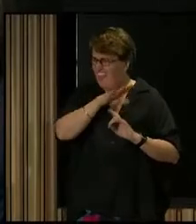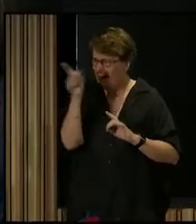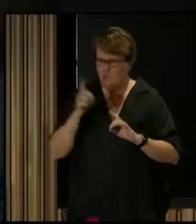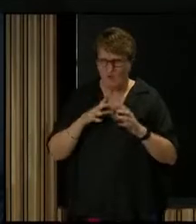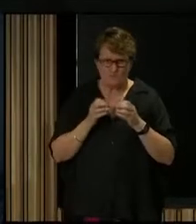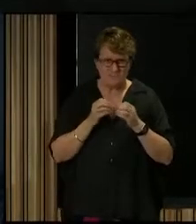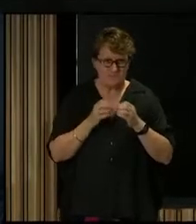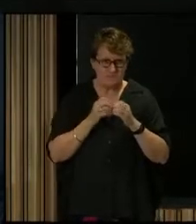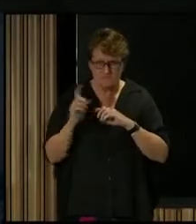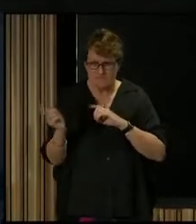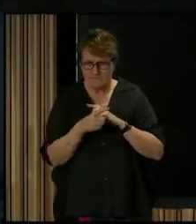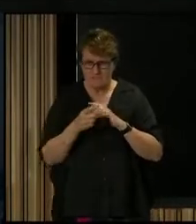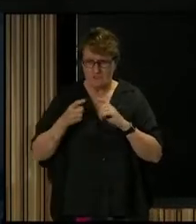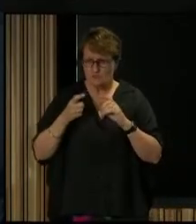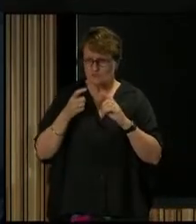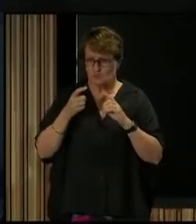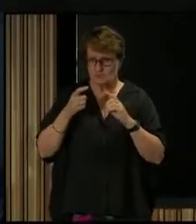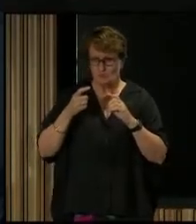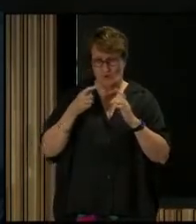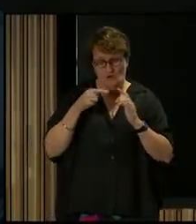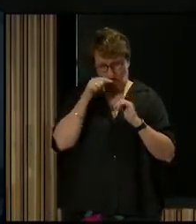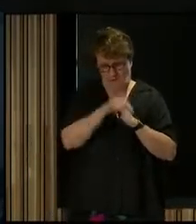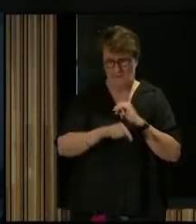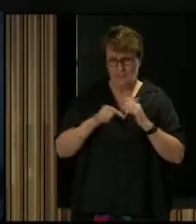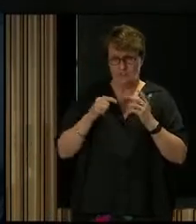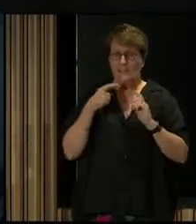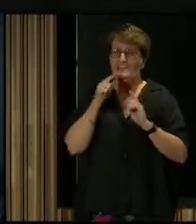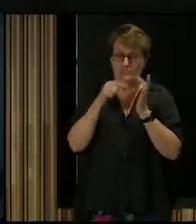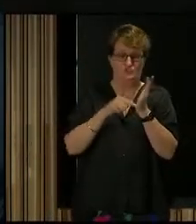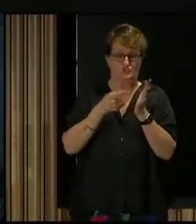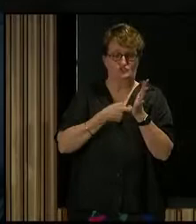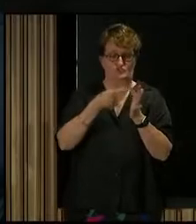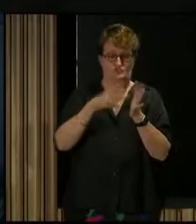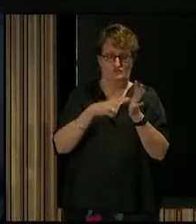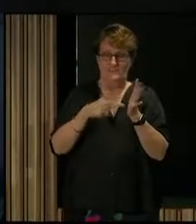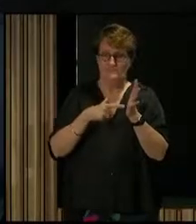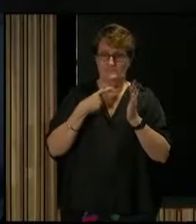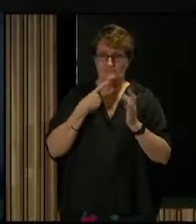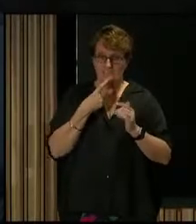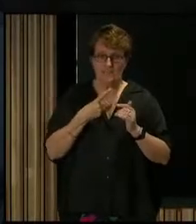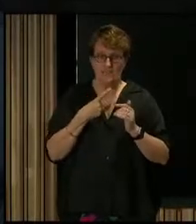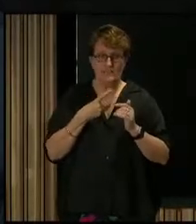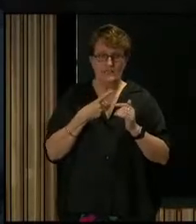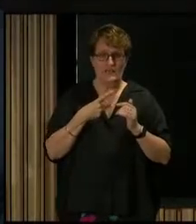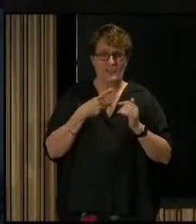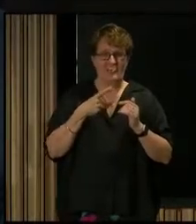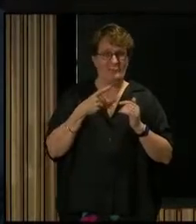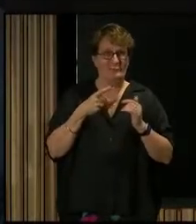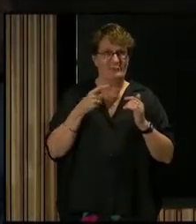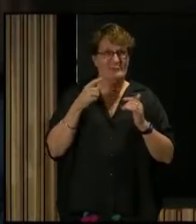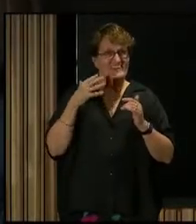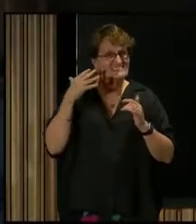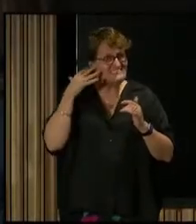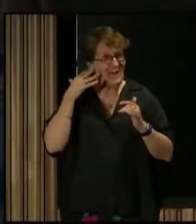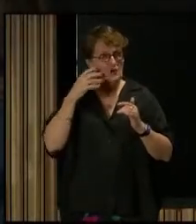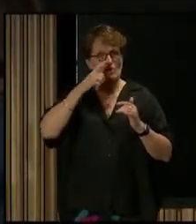along to a show except for me. I've never experienced what it's like. And he said to me, it's the sound of people agreeing. And I